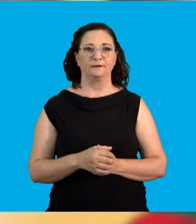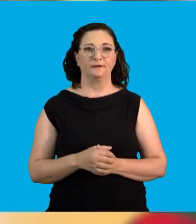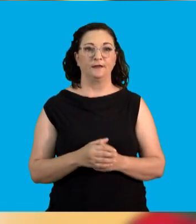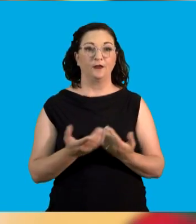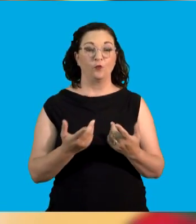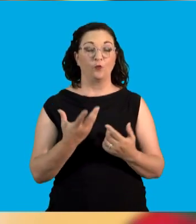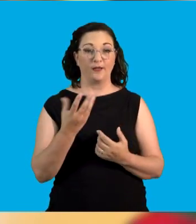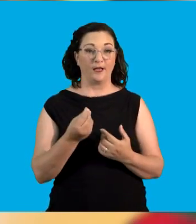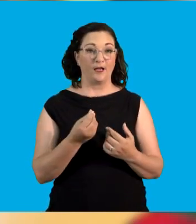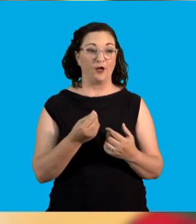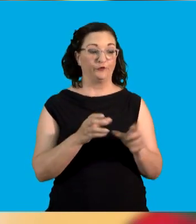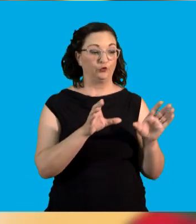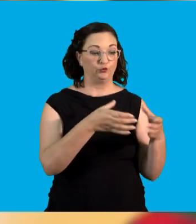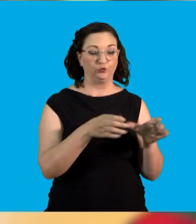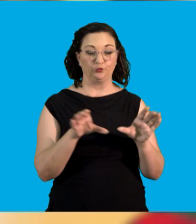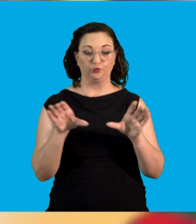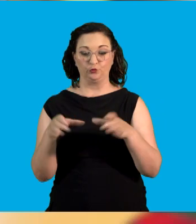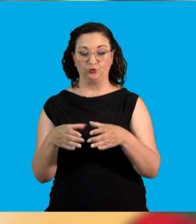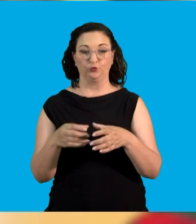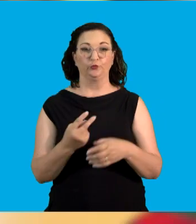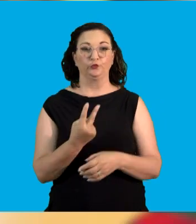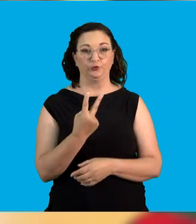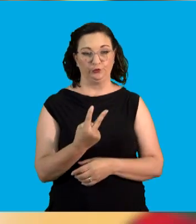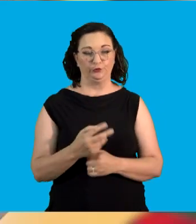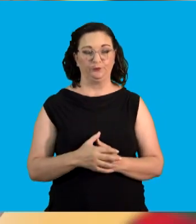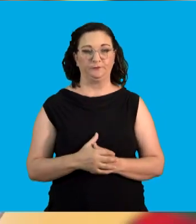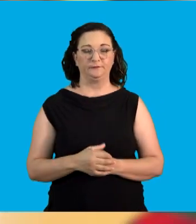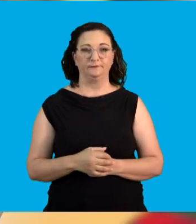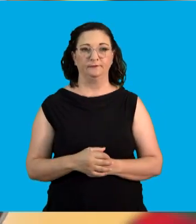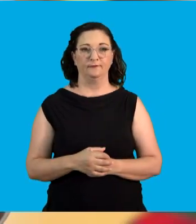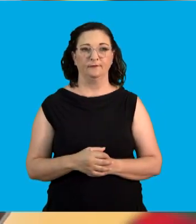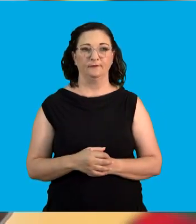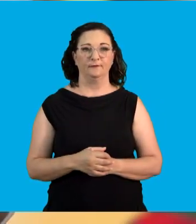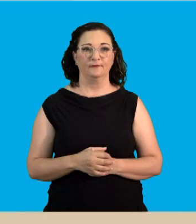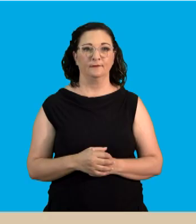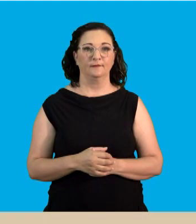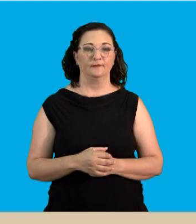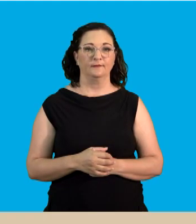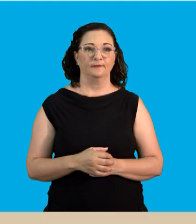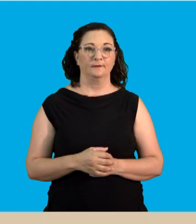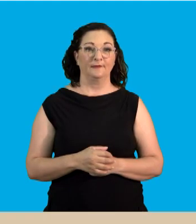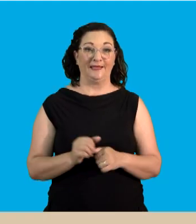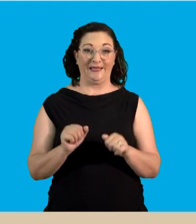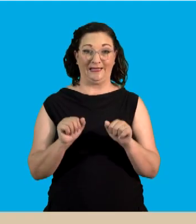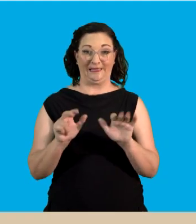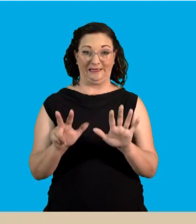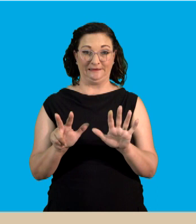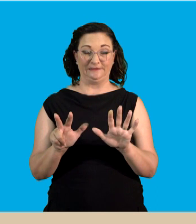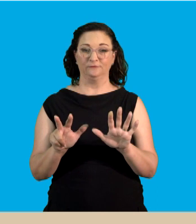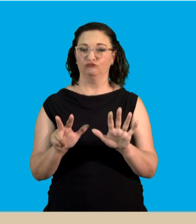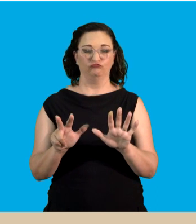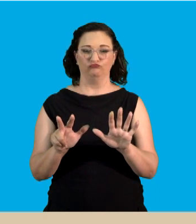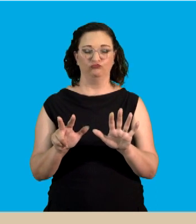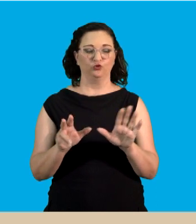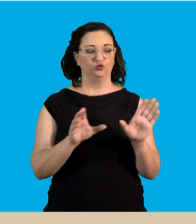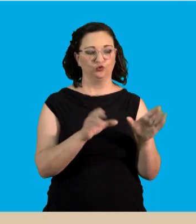divided into 2. Let's look at how we divide the planets into 2. All right. Now, scientists have divided the 8